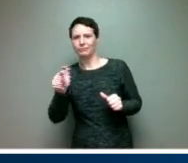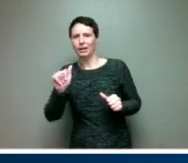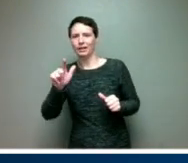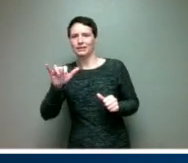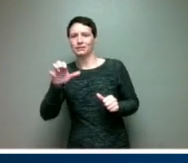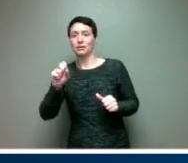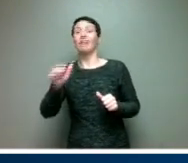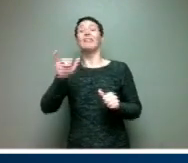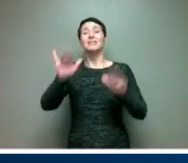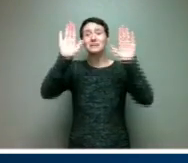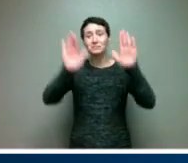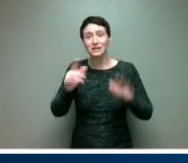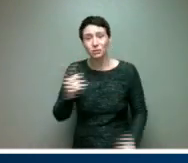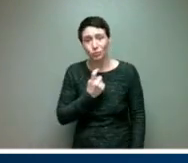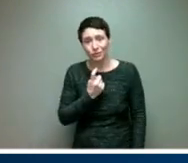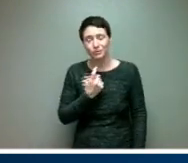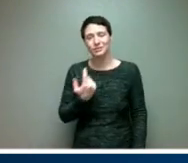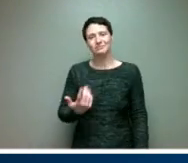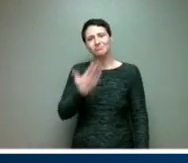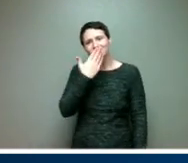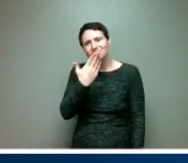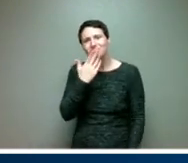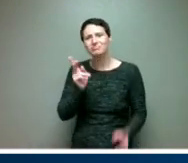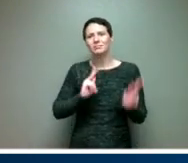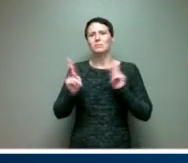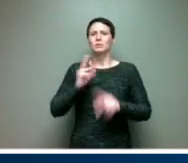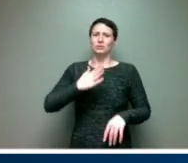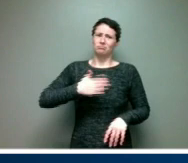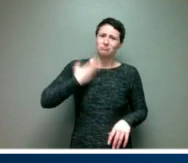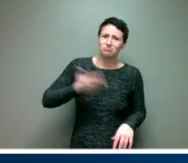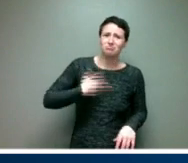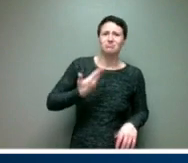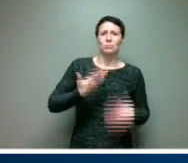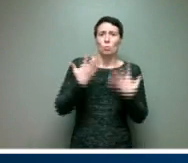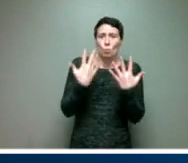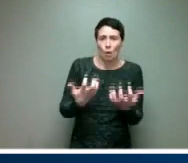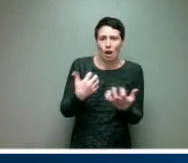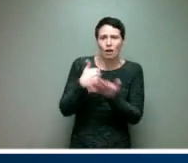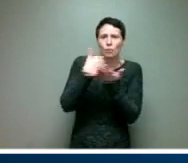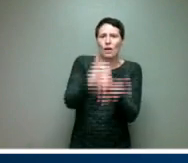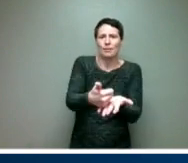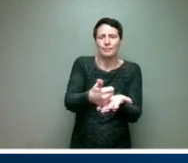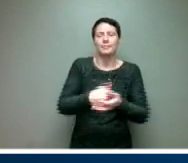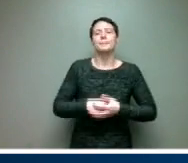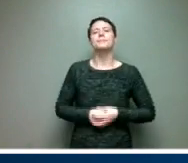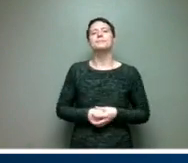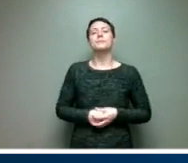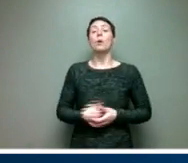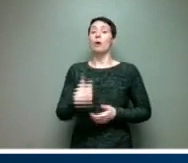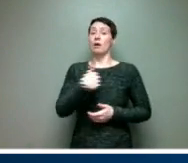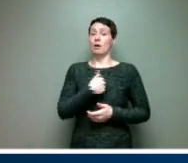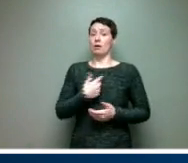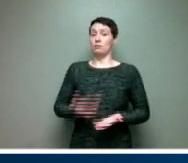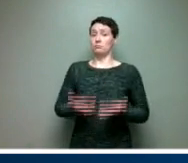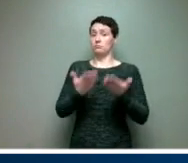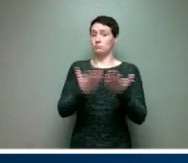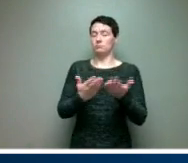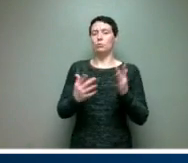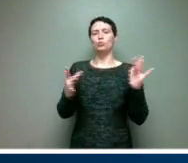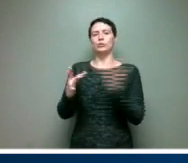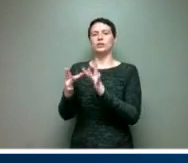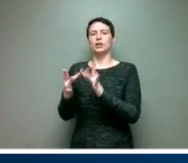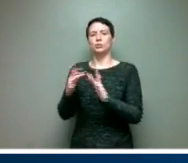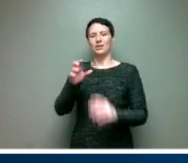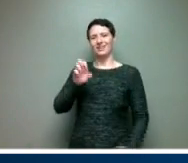are stepping up and want to help. So I would say reach out to our engagement office and Alicia would